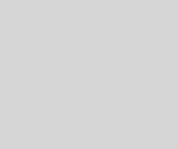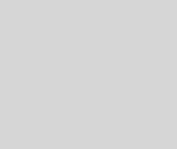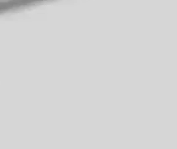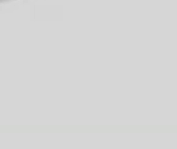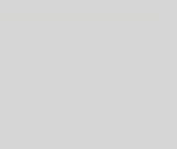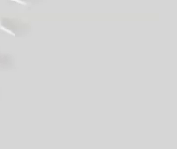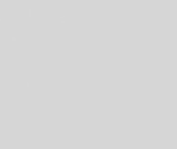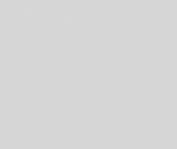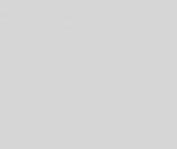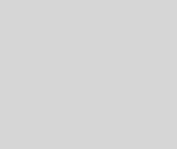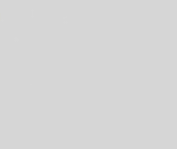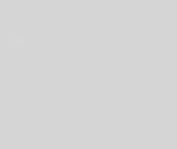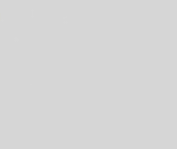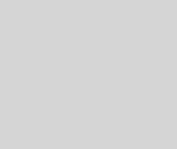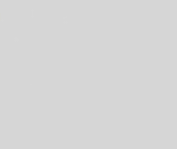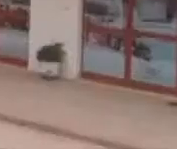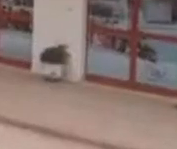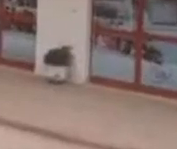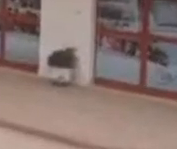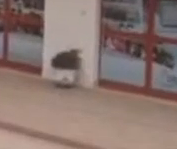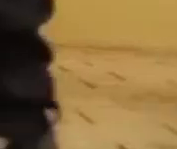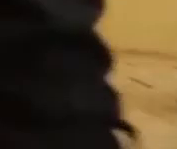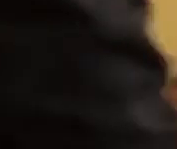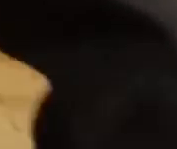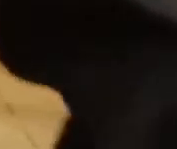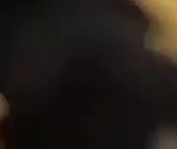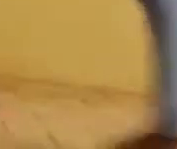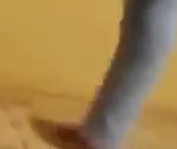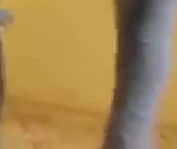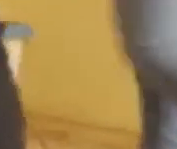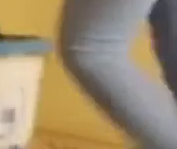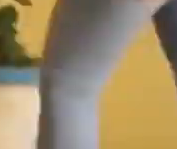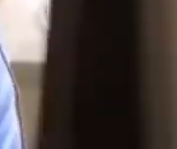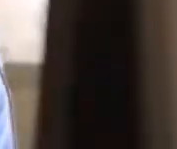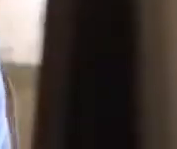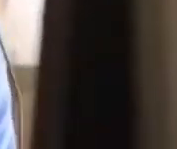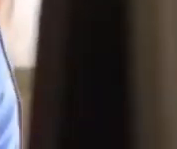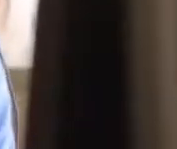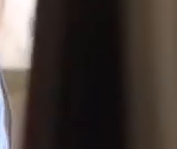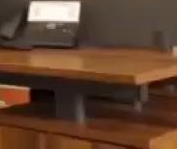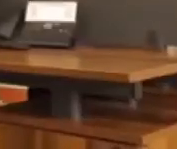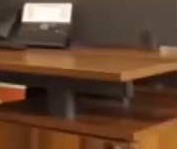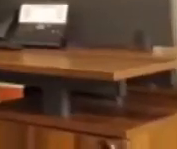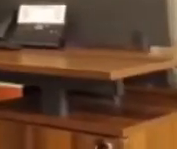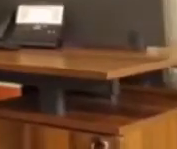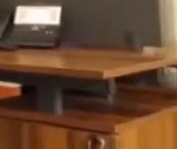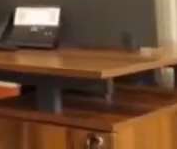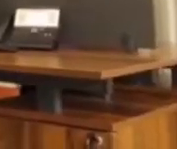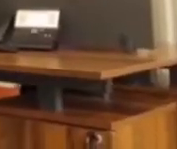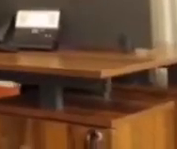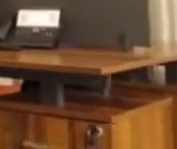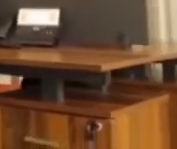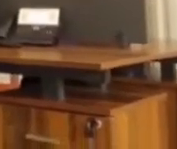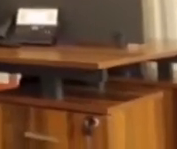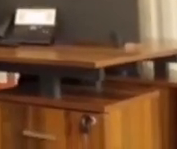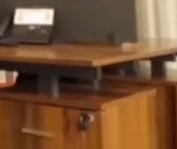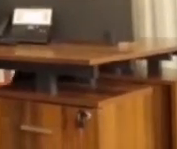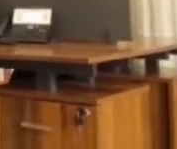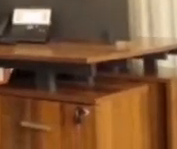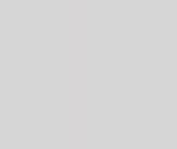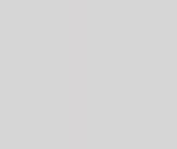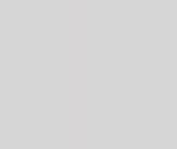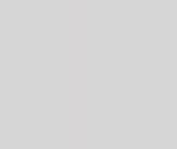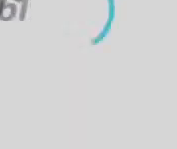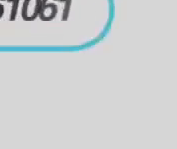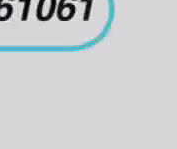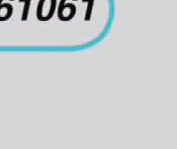nak gaaw leena gaaw jënd DTT decoder sa escar showroom ba ca Senegambia fi dream park nekkon mba seni agence yu nekk ci